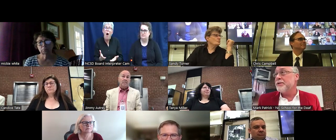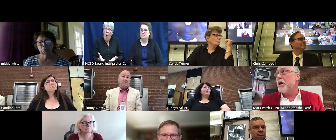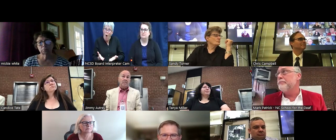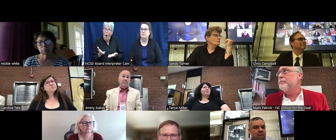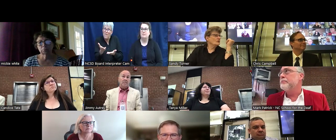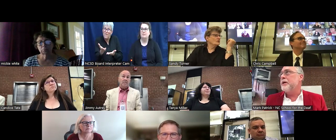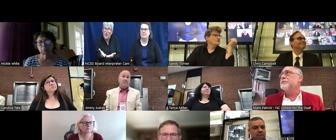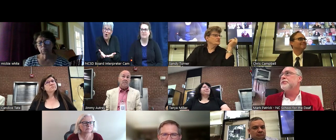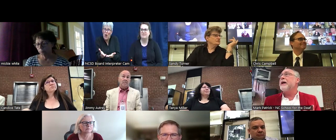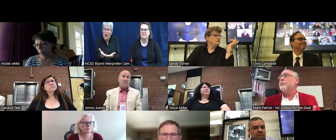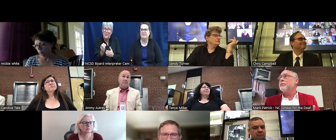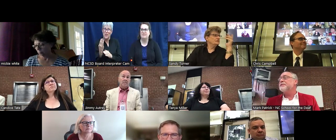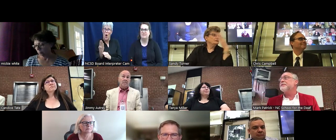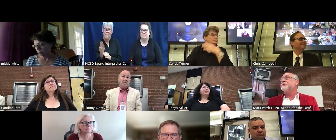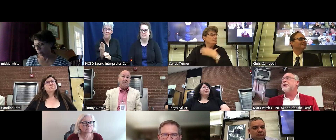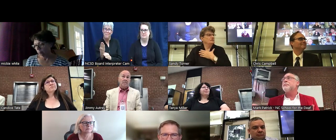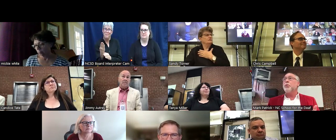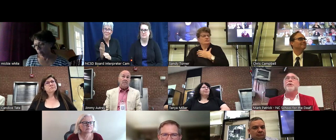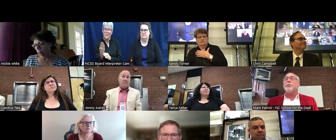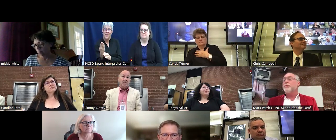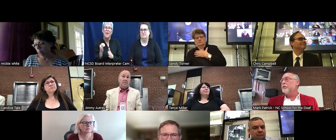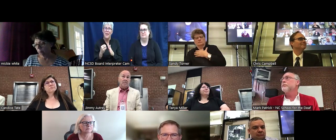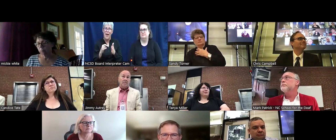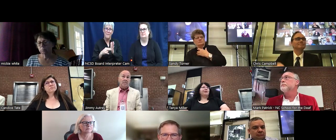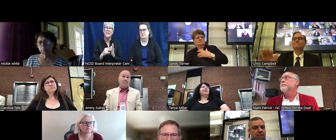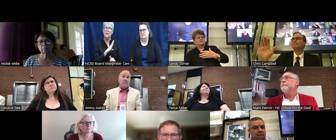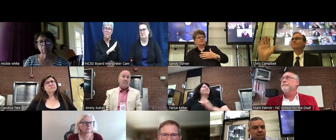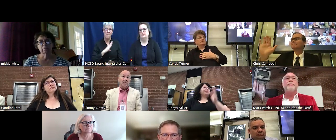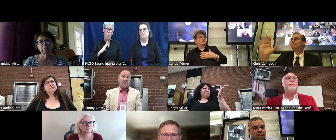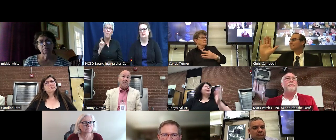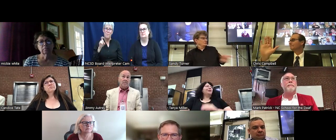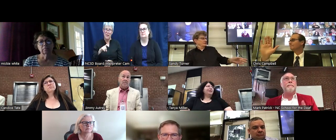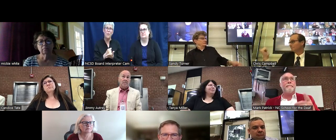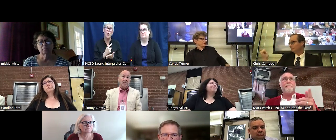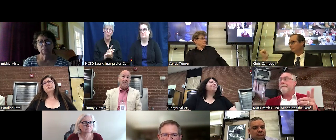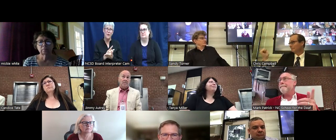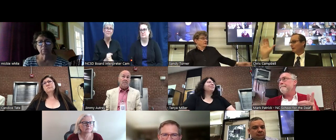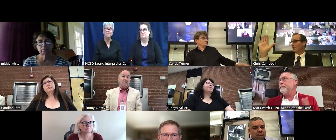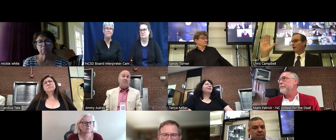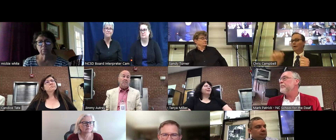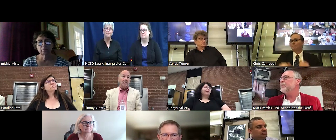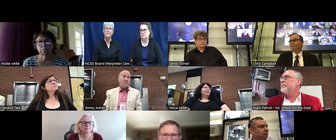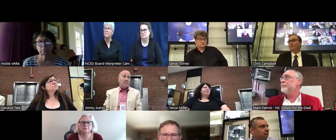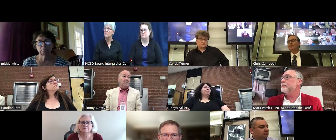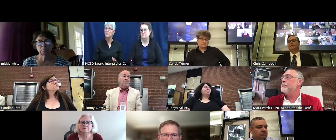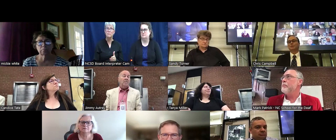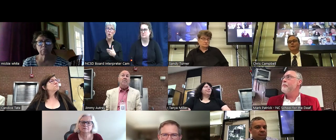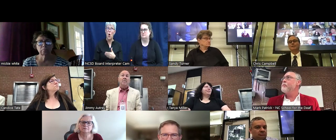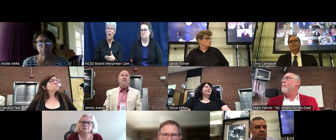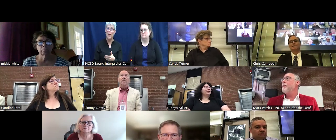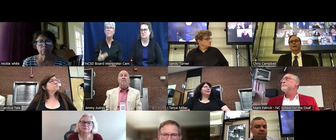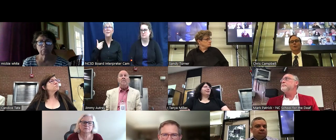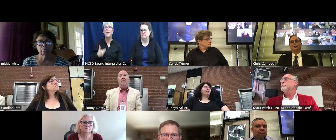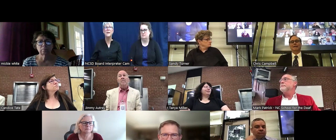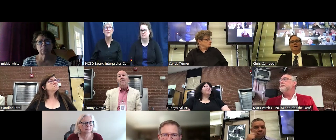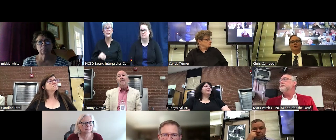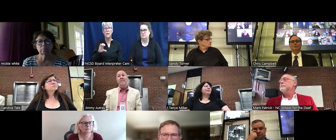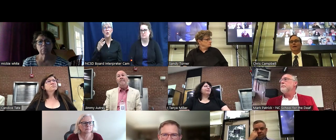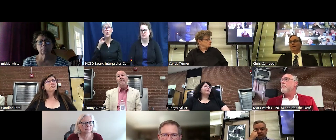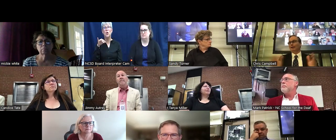a job, and so that will necessitate board approval. So, go ahead. Okay, this is Chris. So